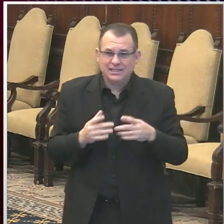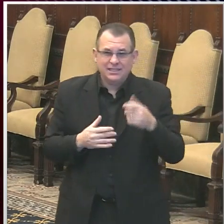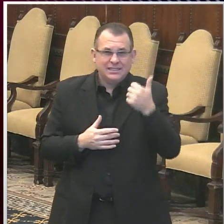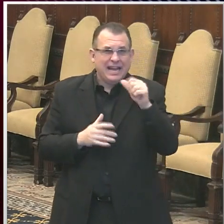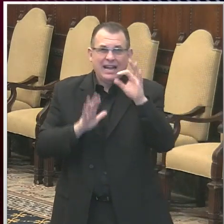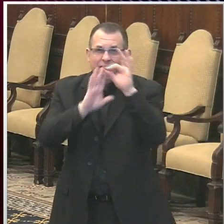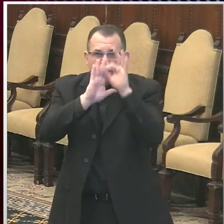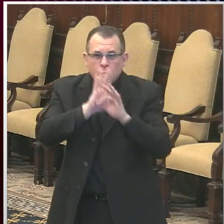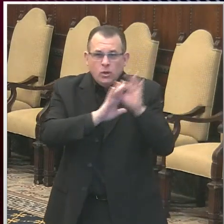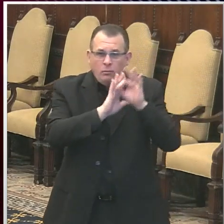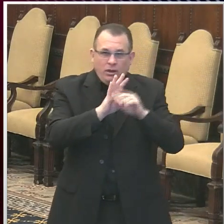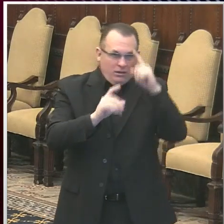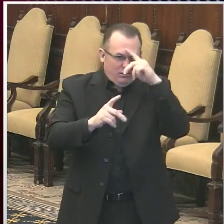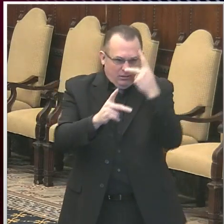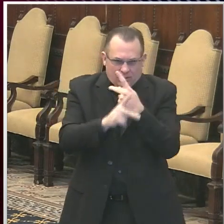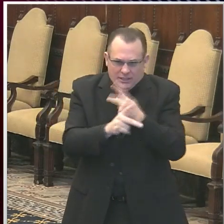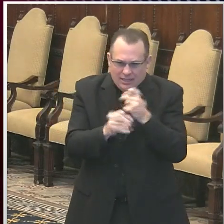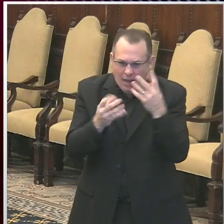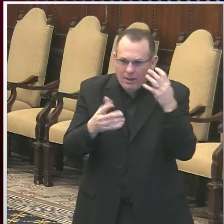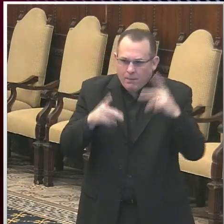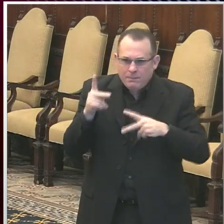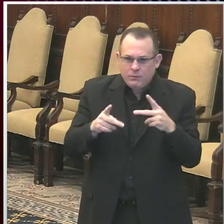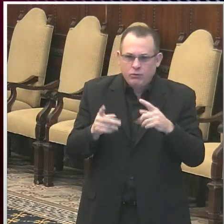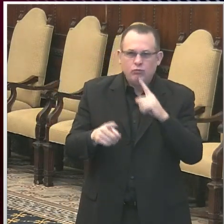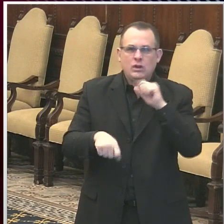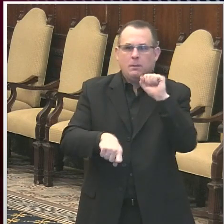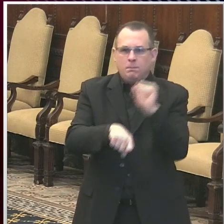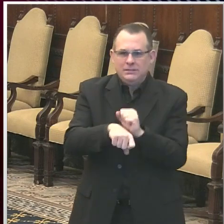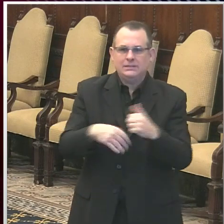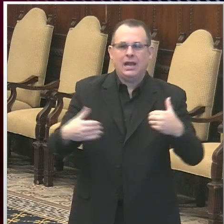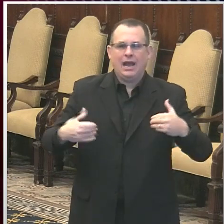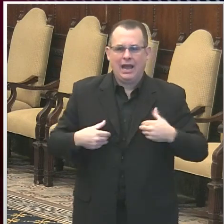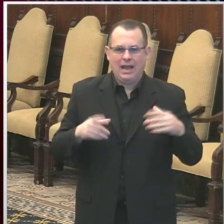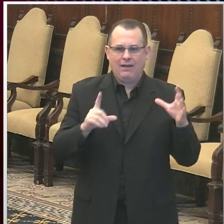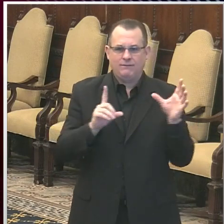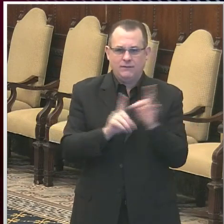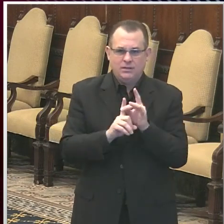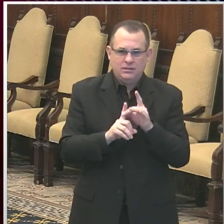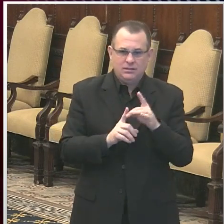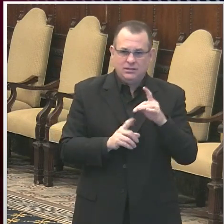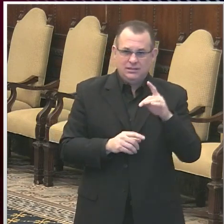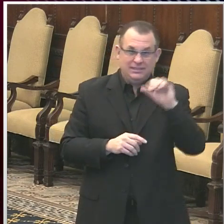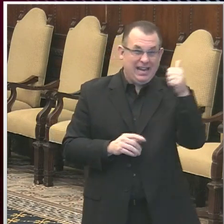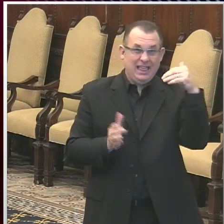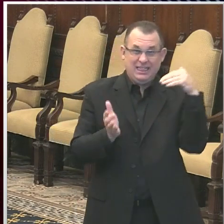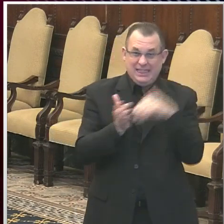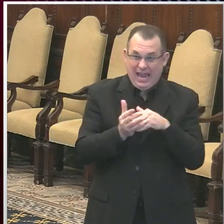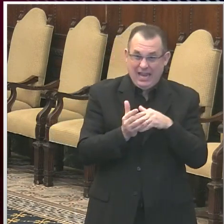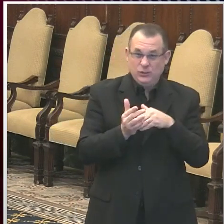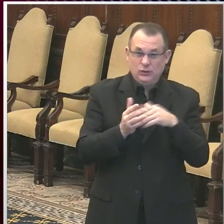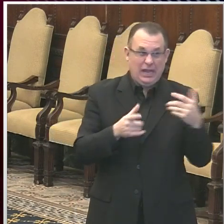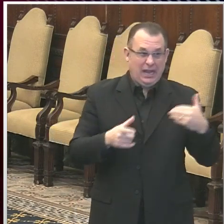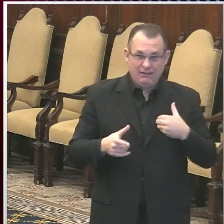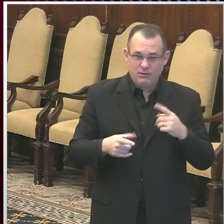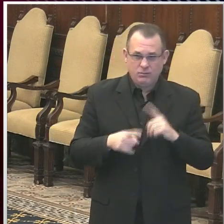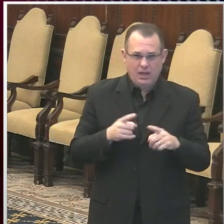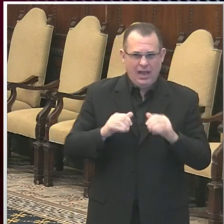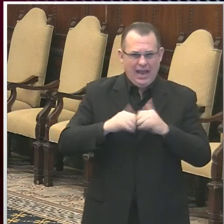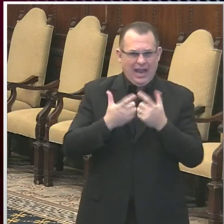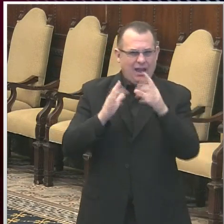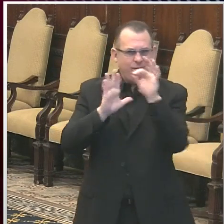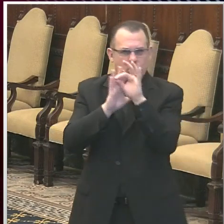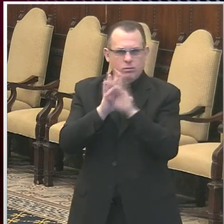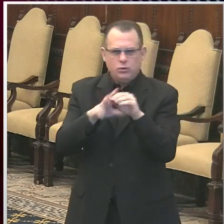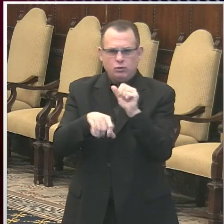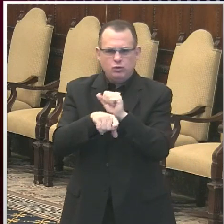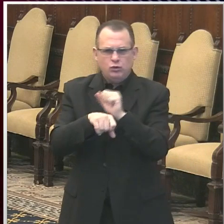can estimate the total number of cases if there are 10,000 confirmed cases? There's no algorithm out